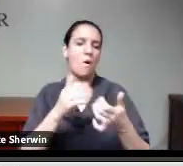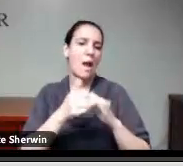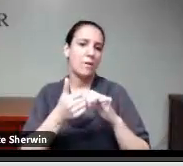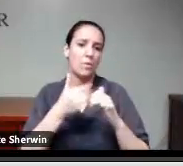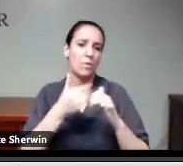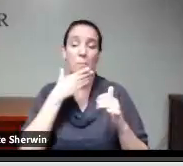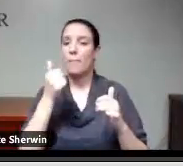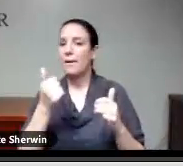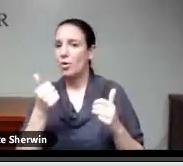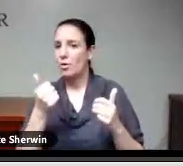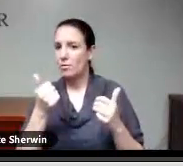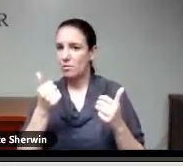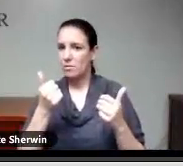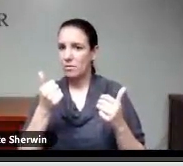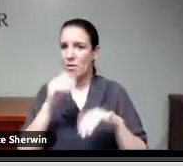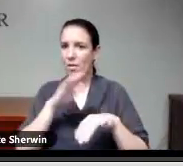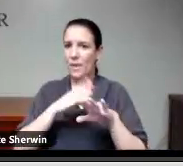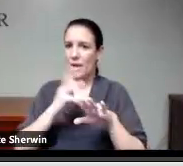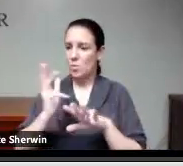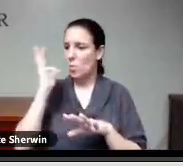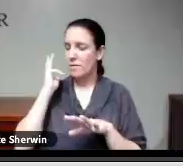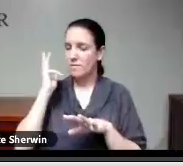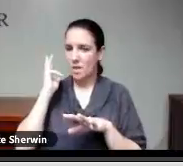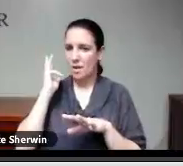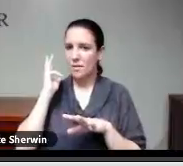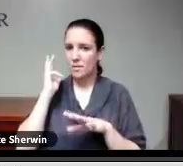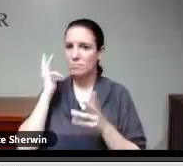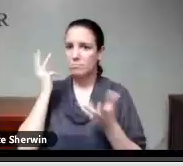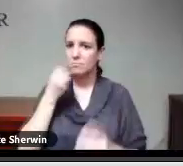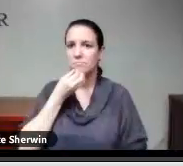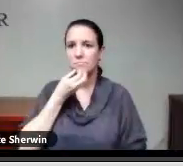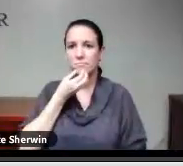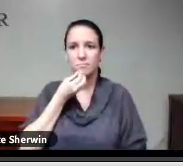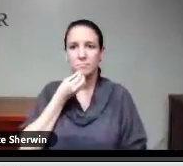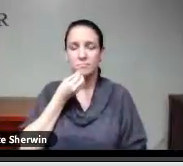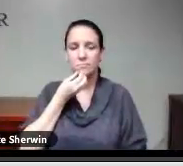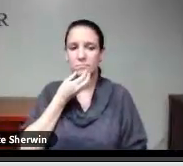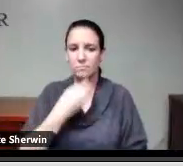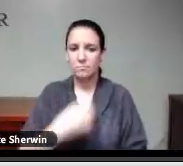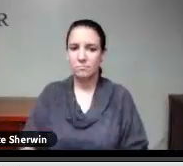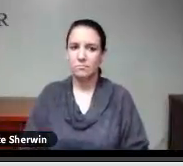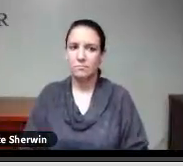building upon what we've done just now together?